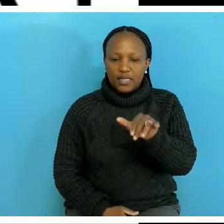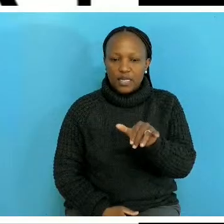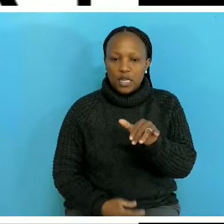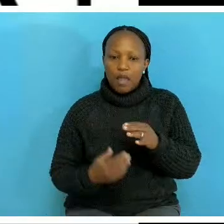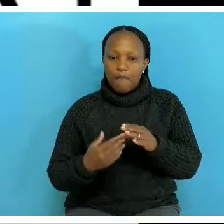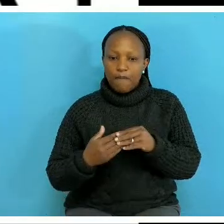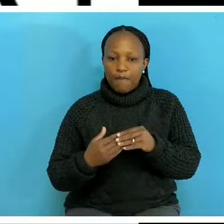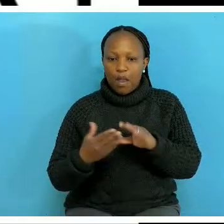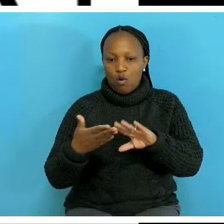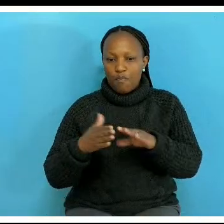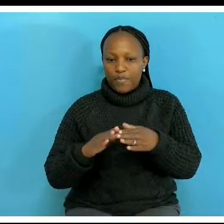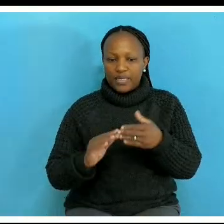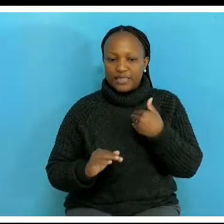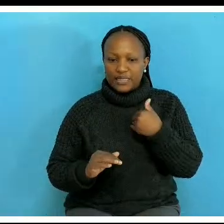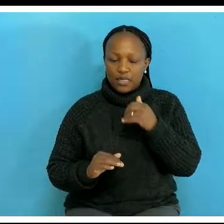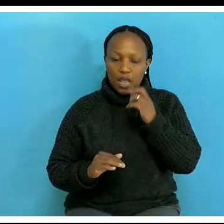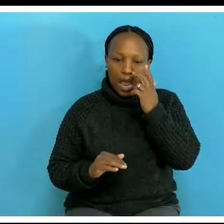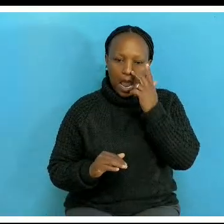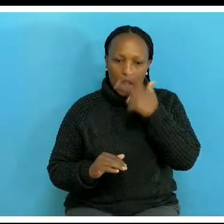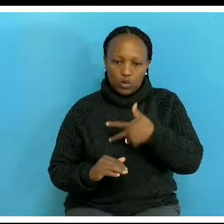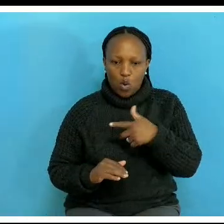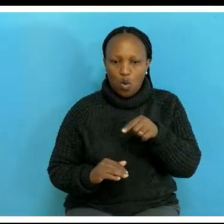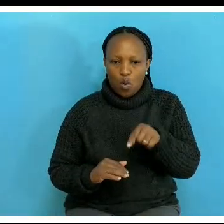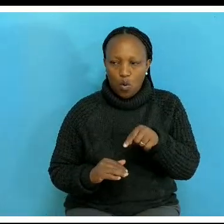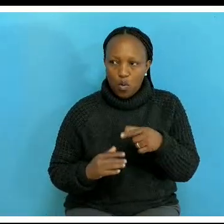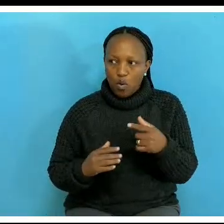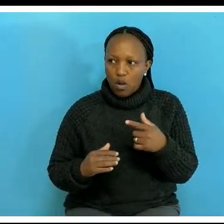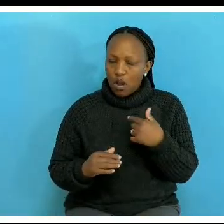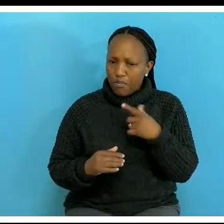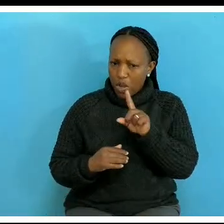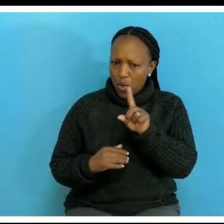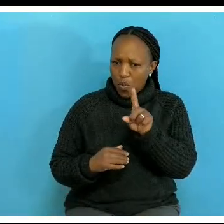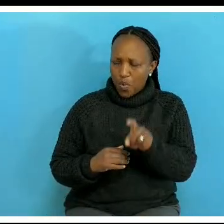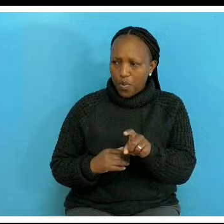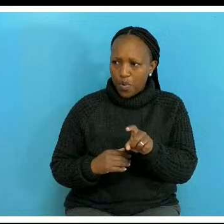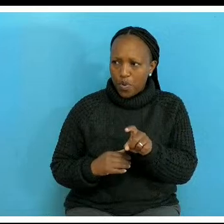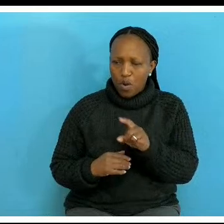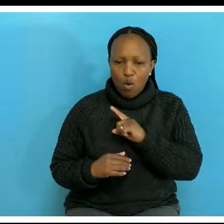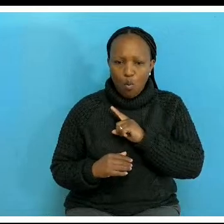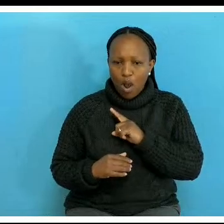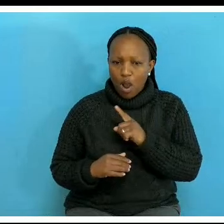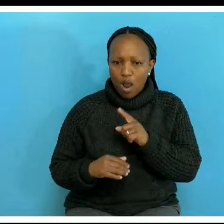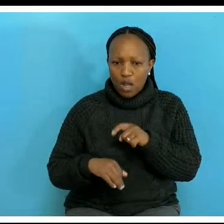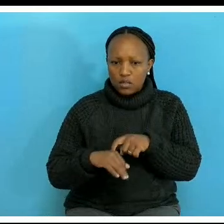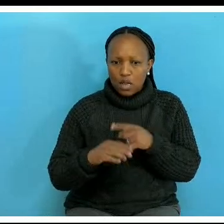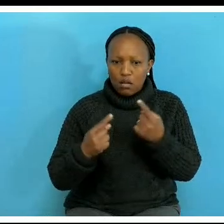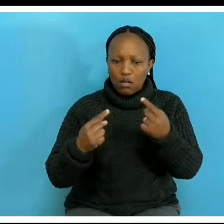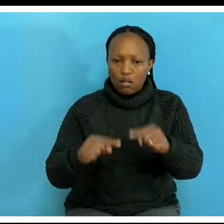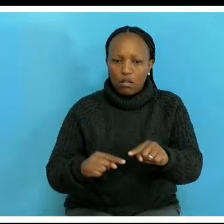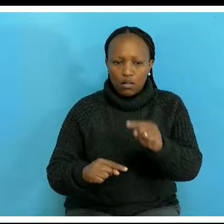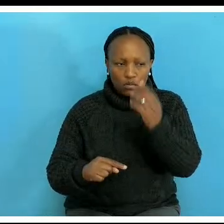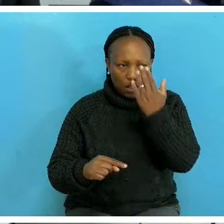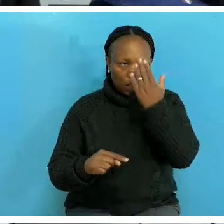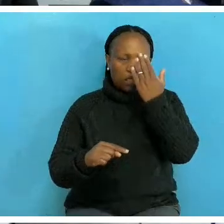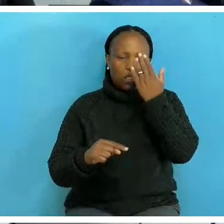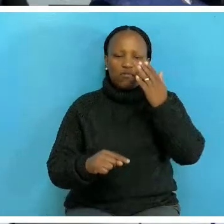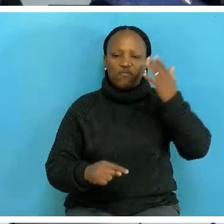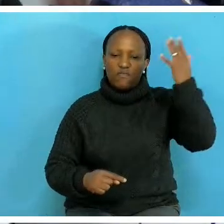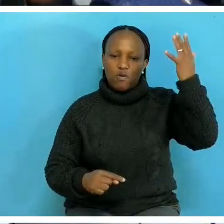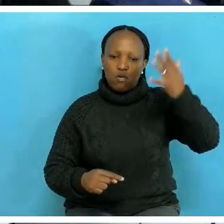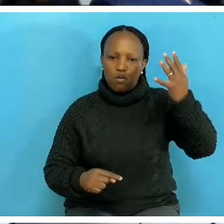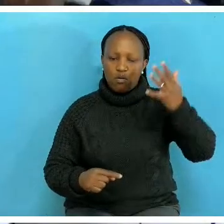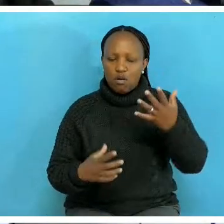Park. My question is, why always come at the last stage to come and address us? You don't give us